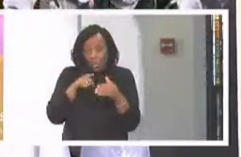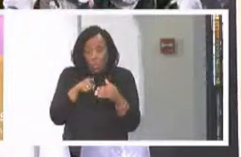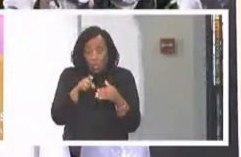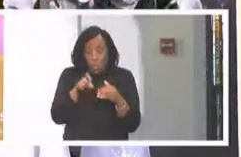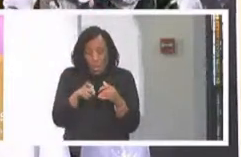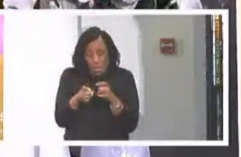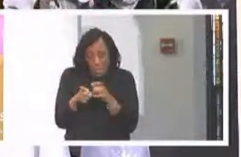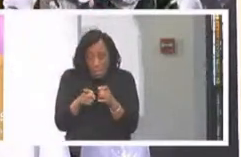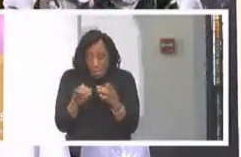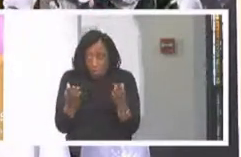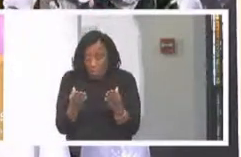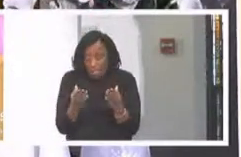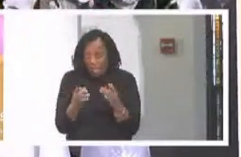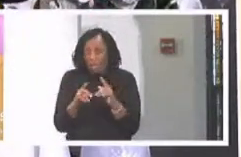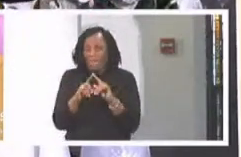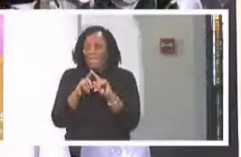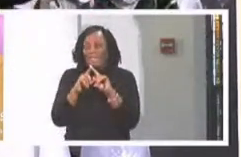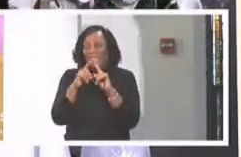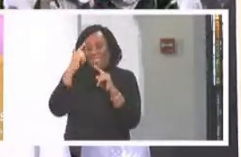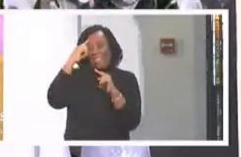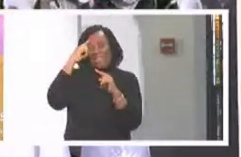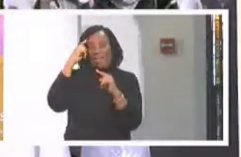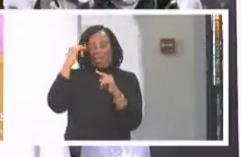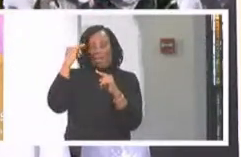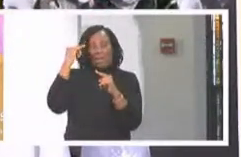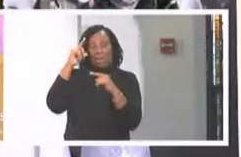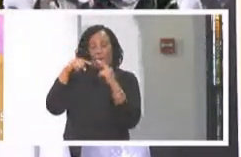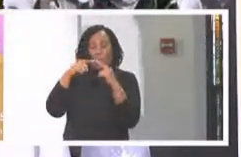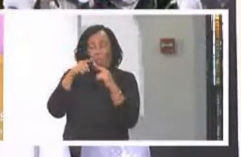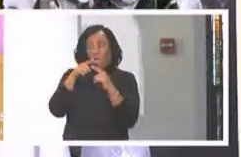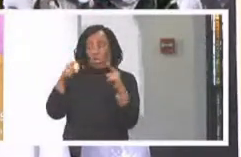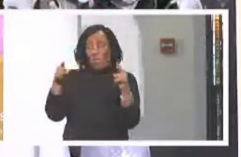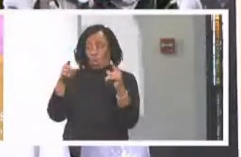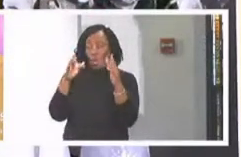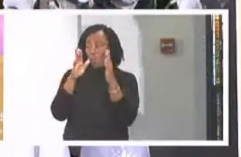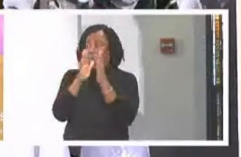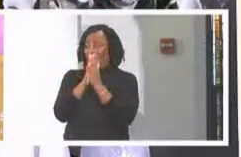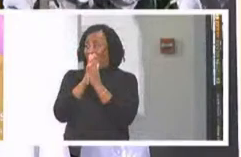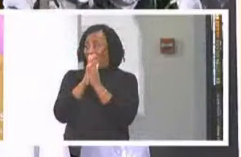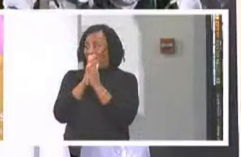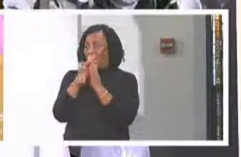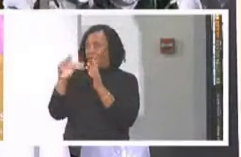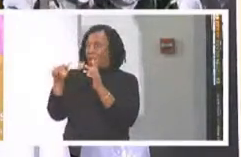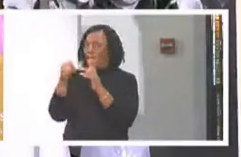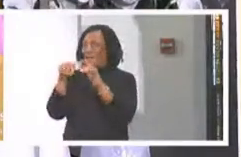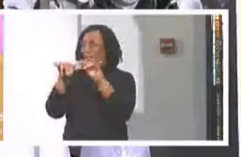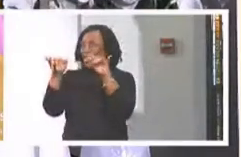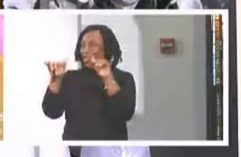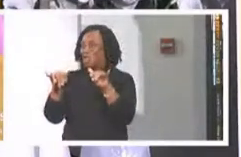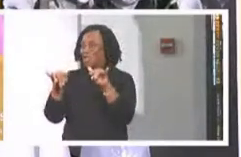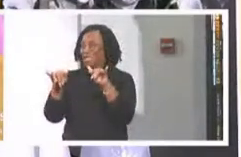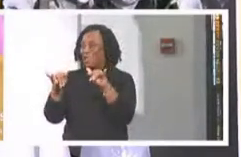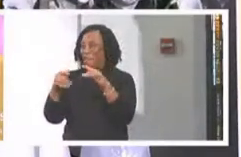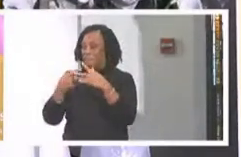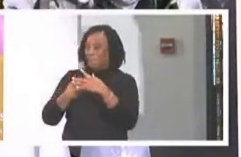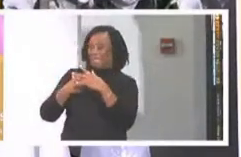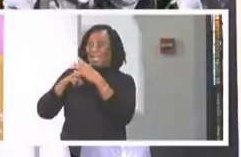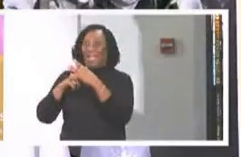but think of the fact that when you pray, you activate a whole other system. You move. When you